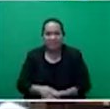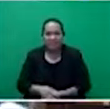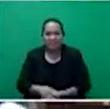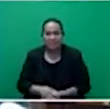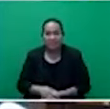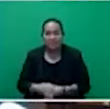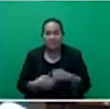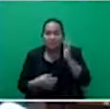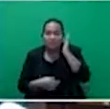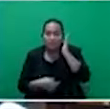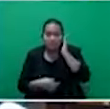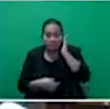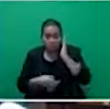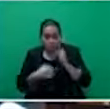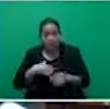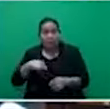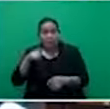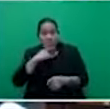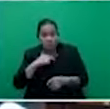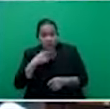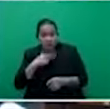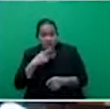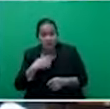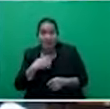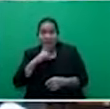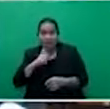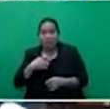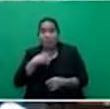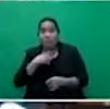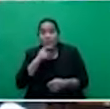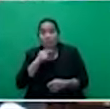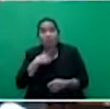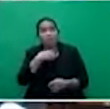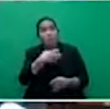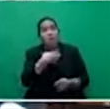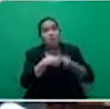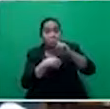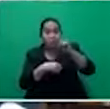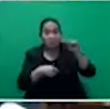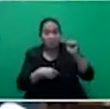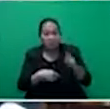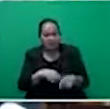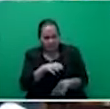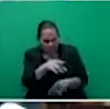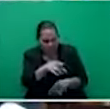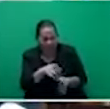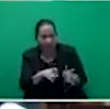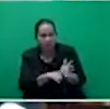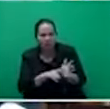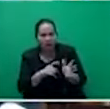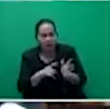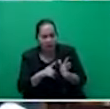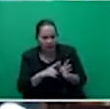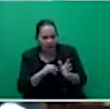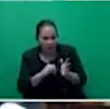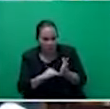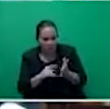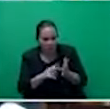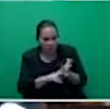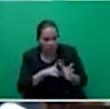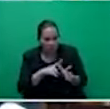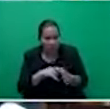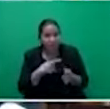we, by borrowing more from offshore, basically meant, Honourable Rosoba, understand this, that more foreign reserves came in.